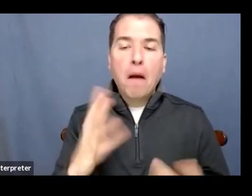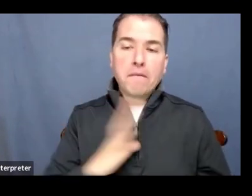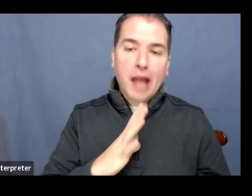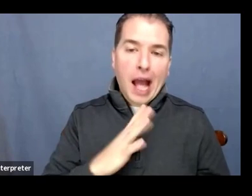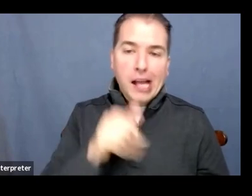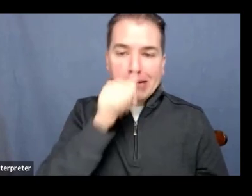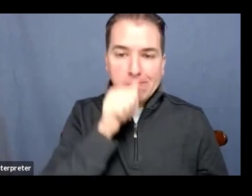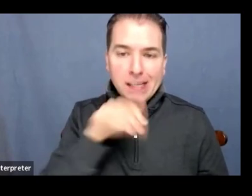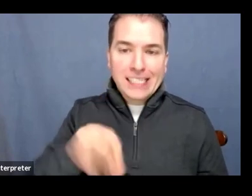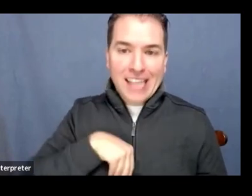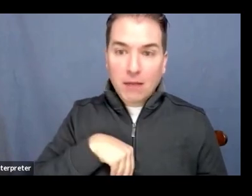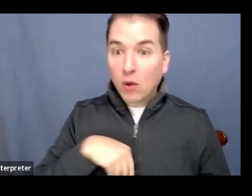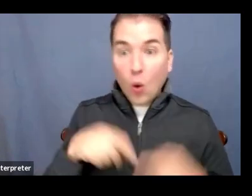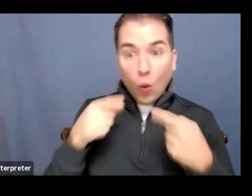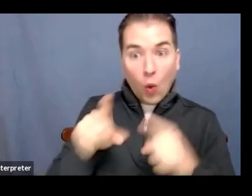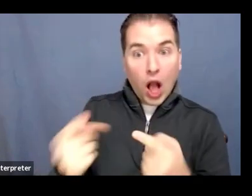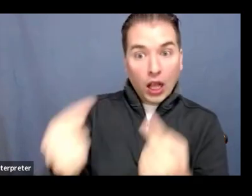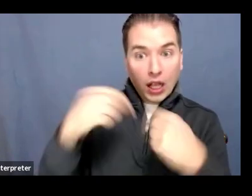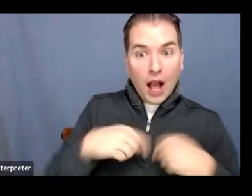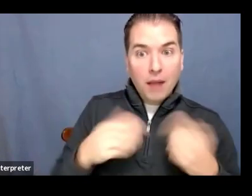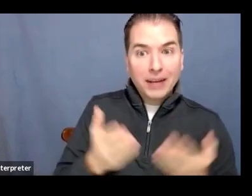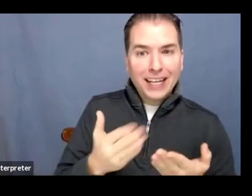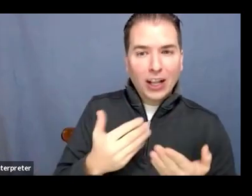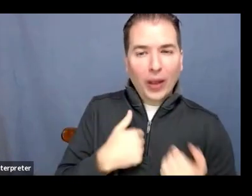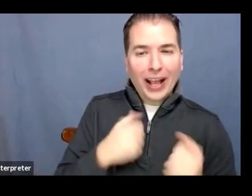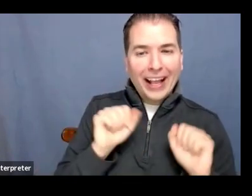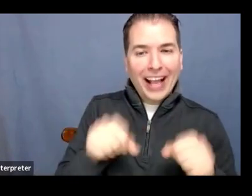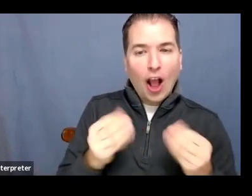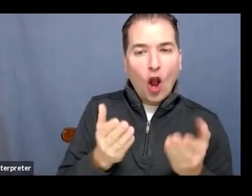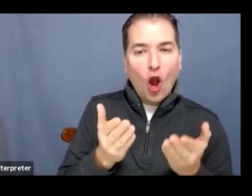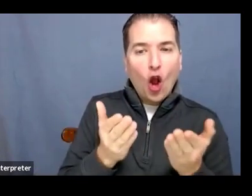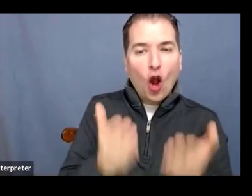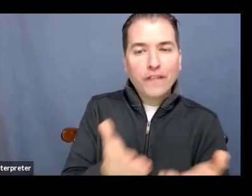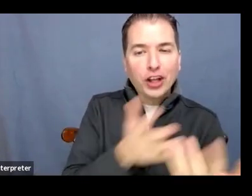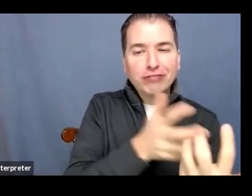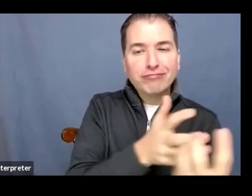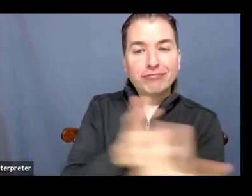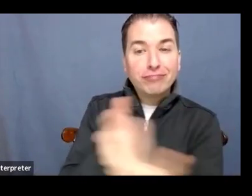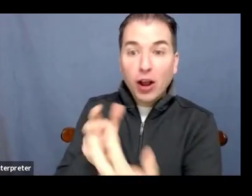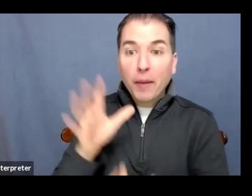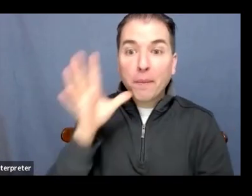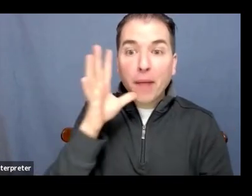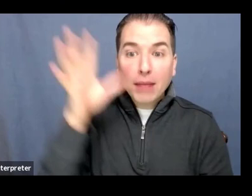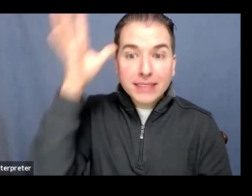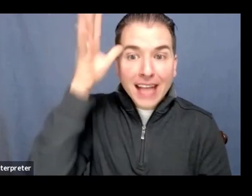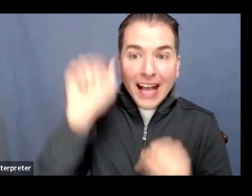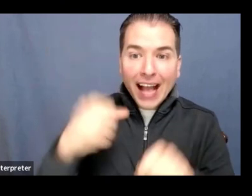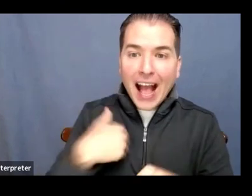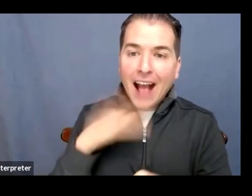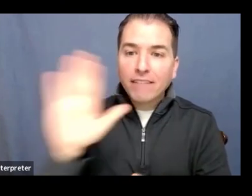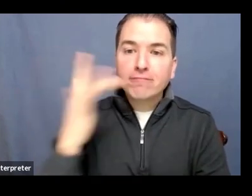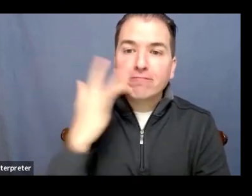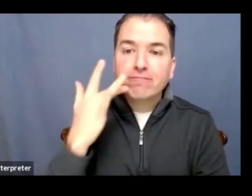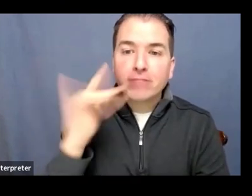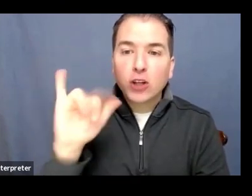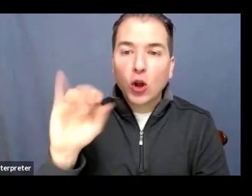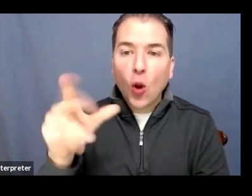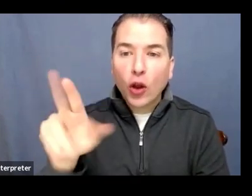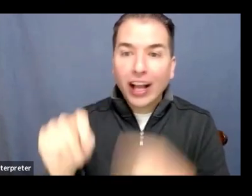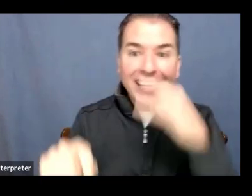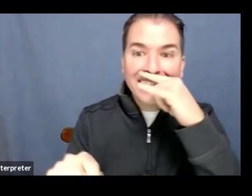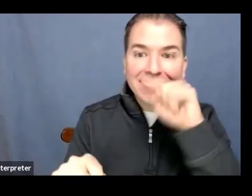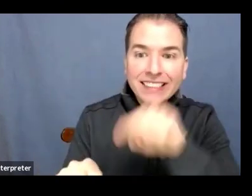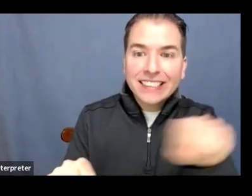needs to be fulfilled so that I can have what I want, mom can have what she wants, the kids can have what they want. So what do? I create a